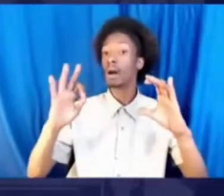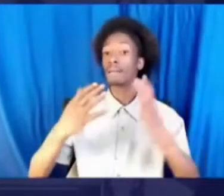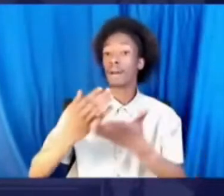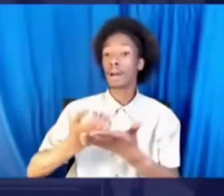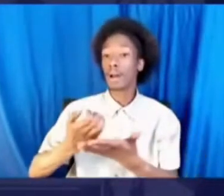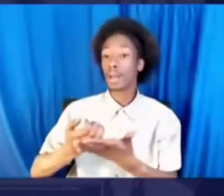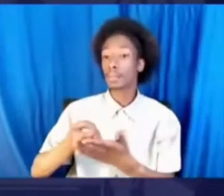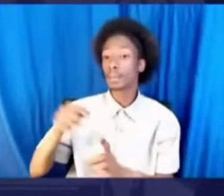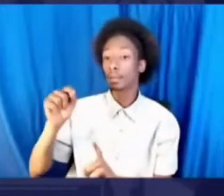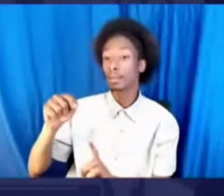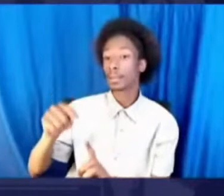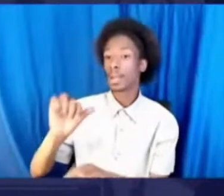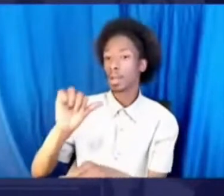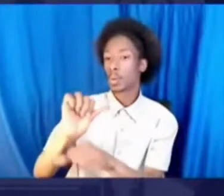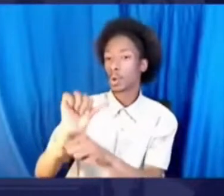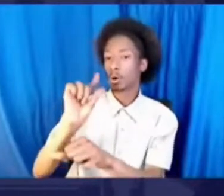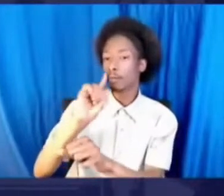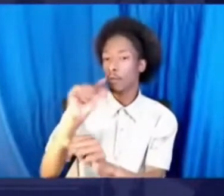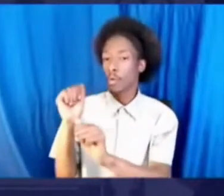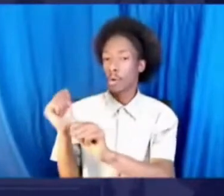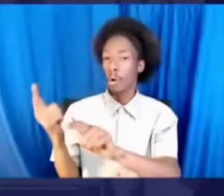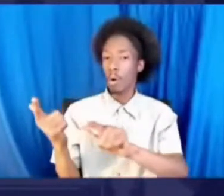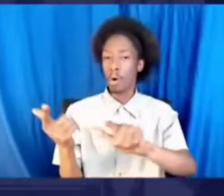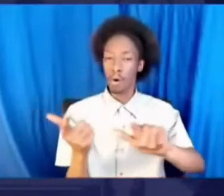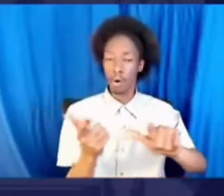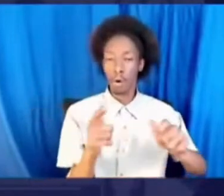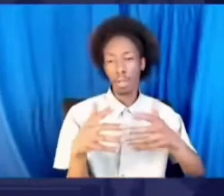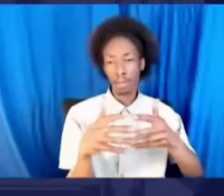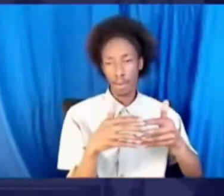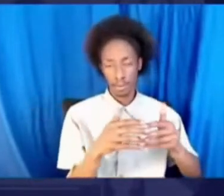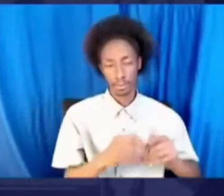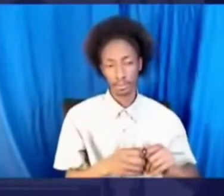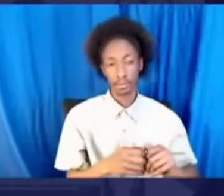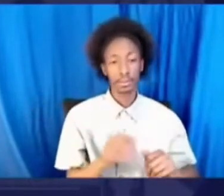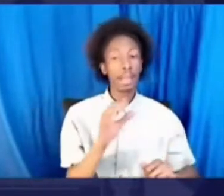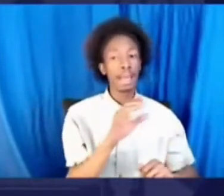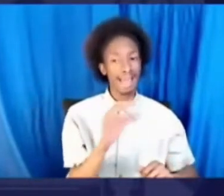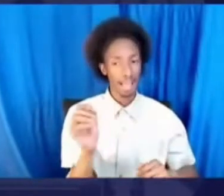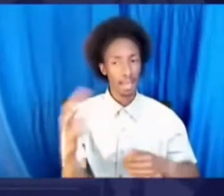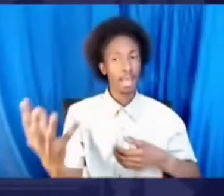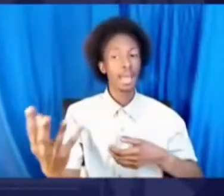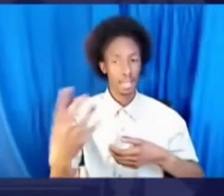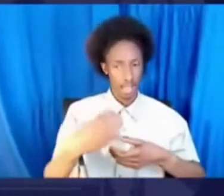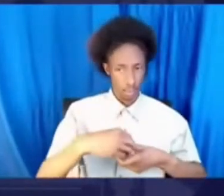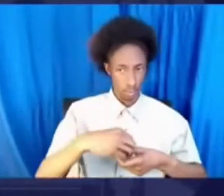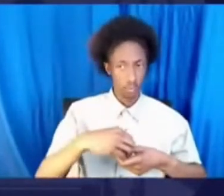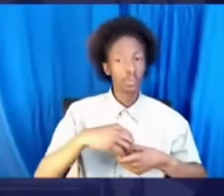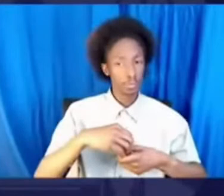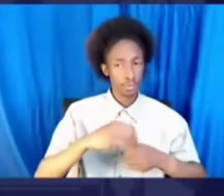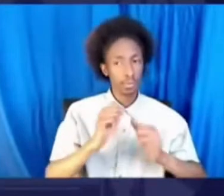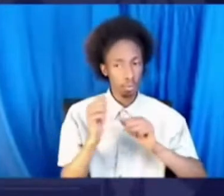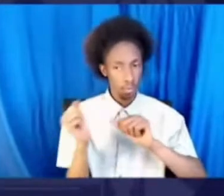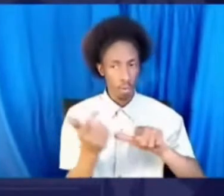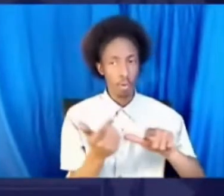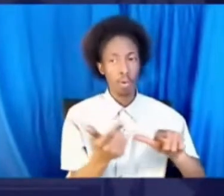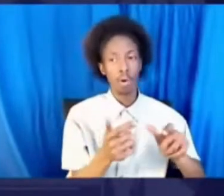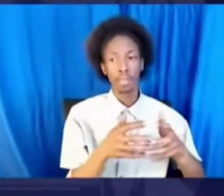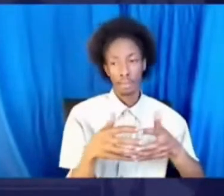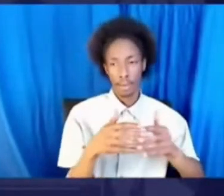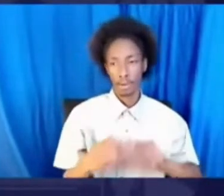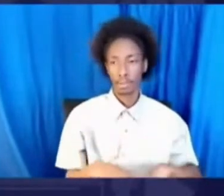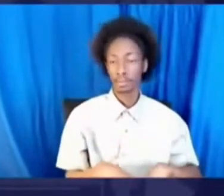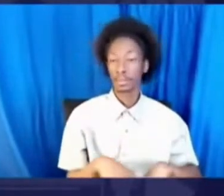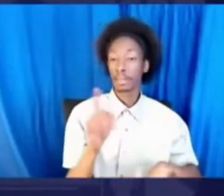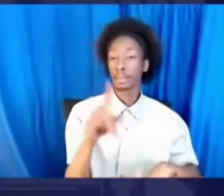works for all Americans and includes all Americans. The vision of